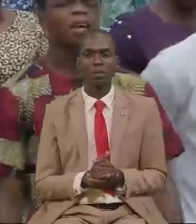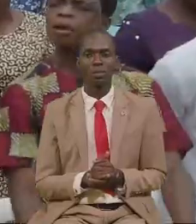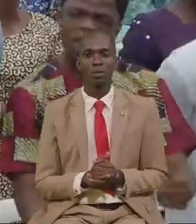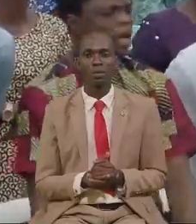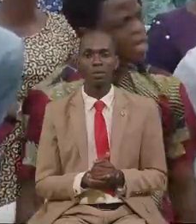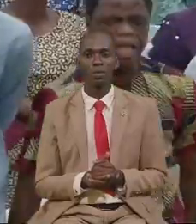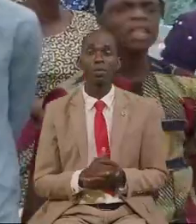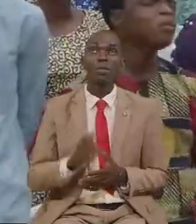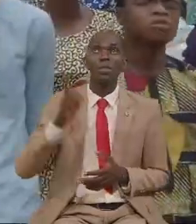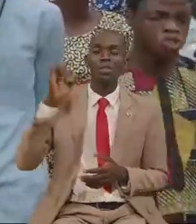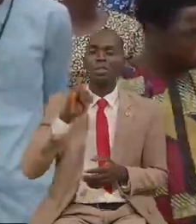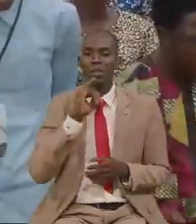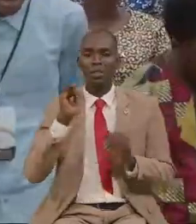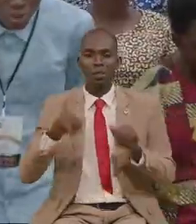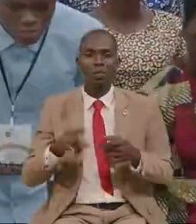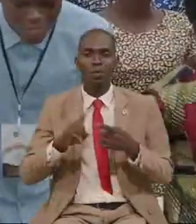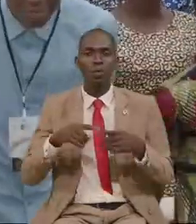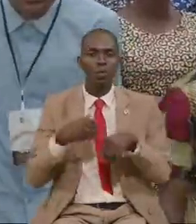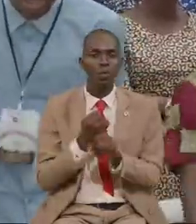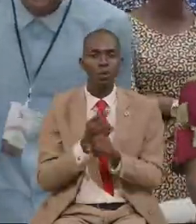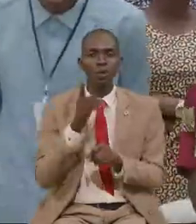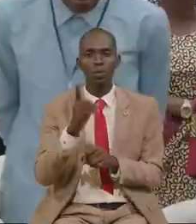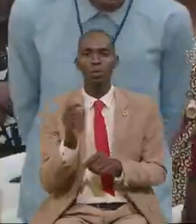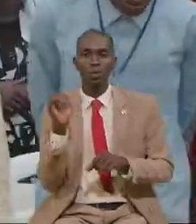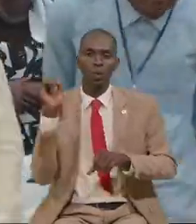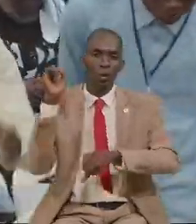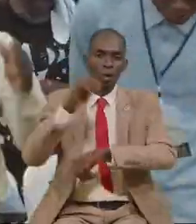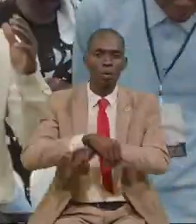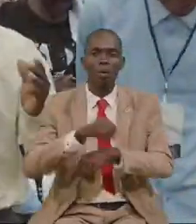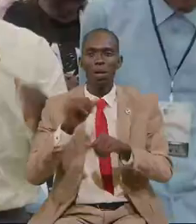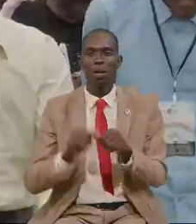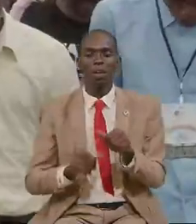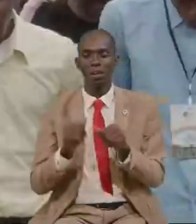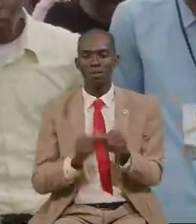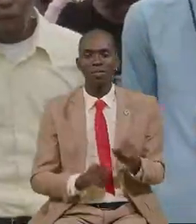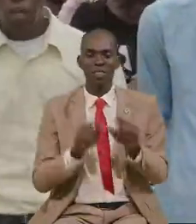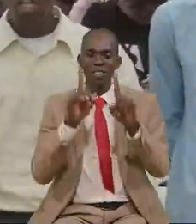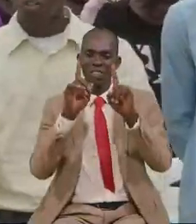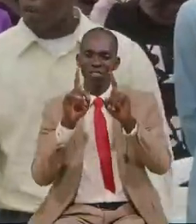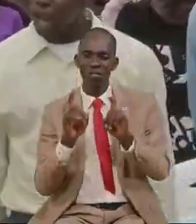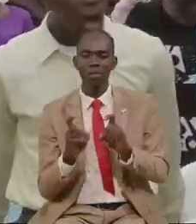Is able to make you overcome every trial.